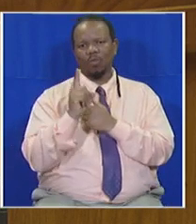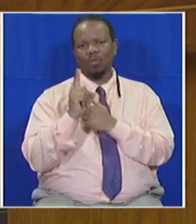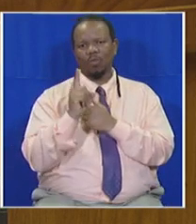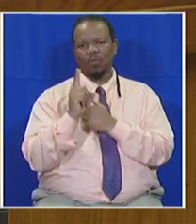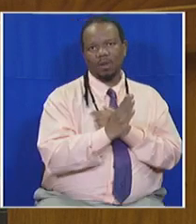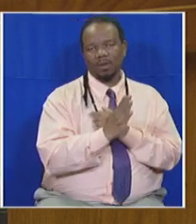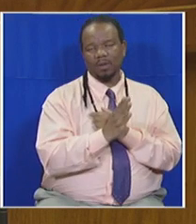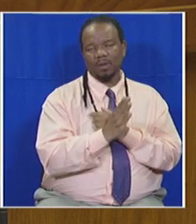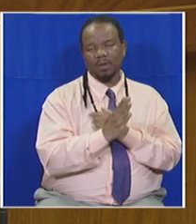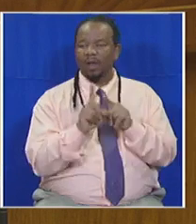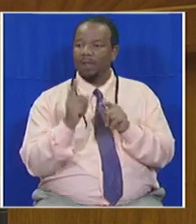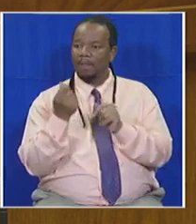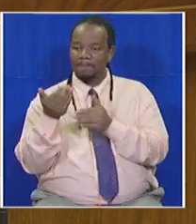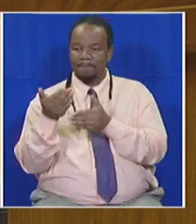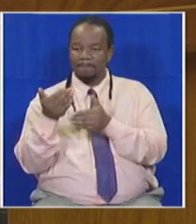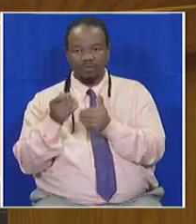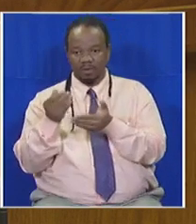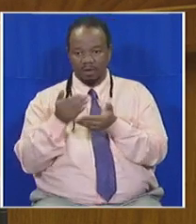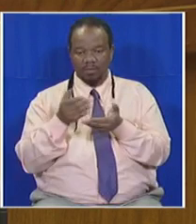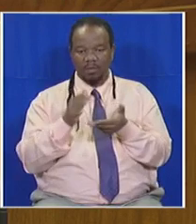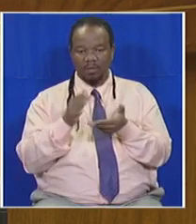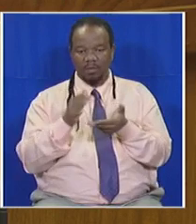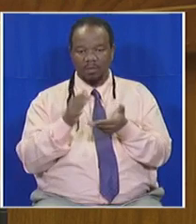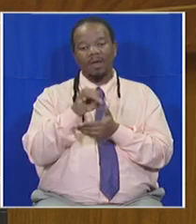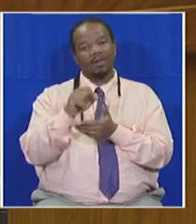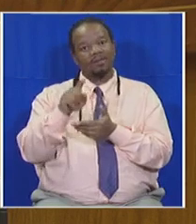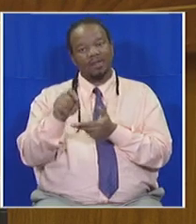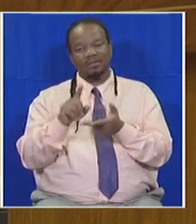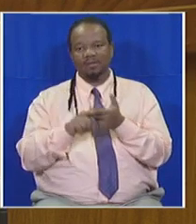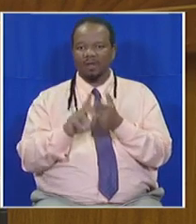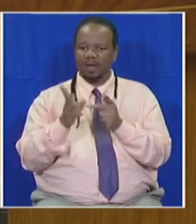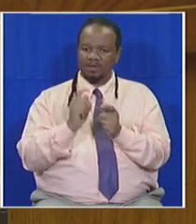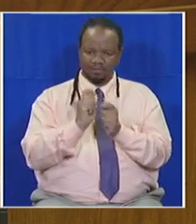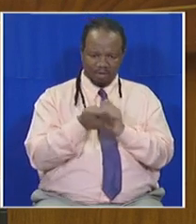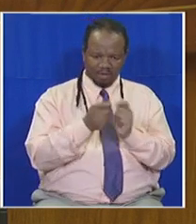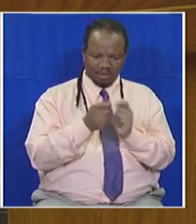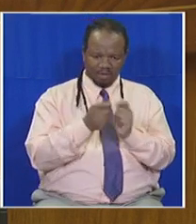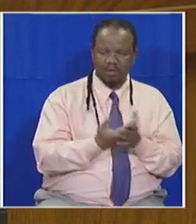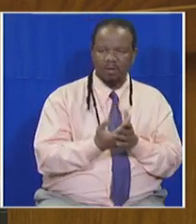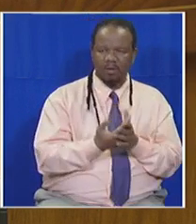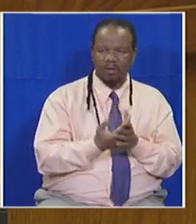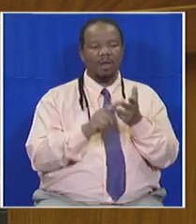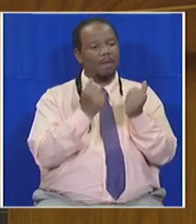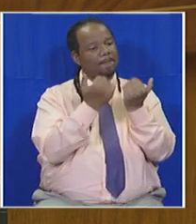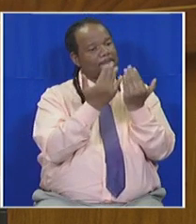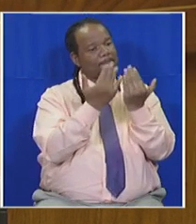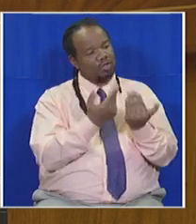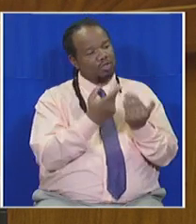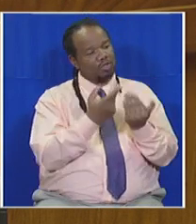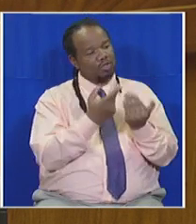revenue, expenditures, assets, and liabilities, ensured budgetary and financial planning of